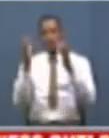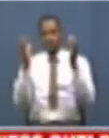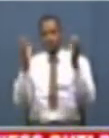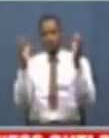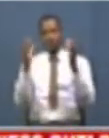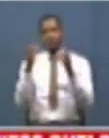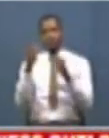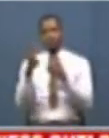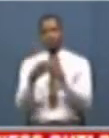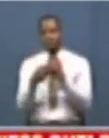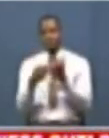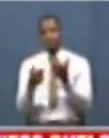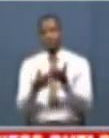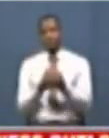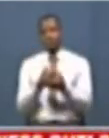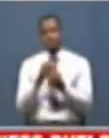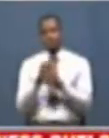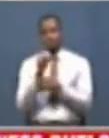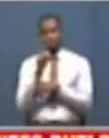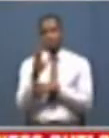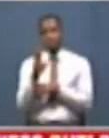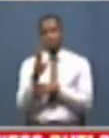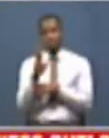of Bankers Ghana in Accra.